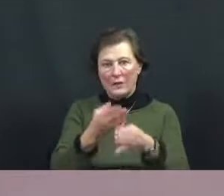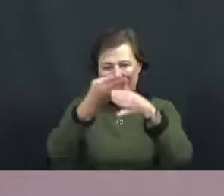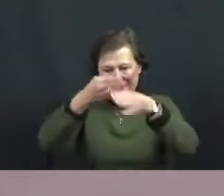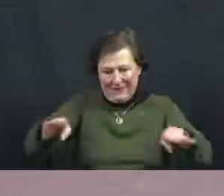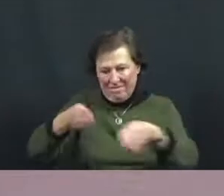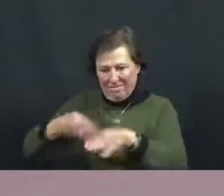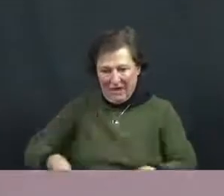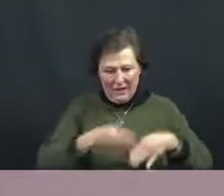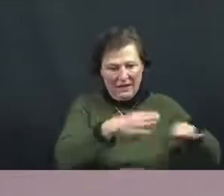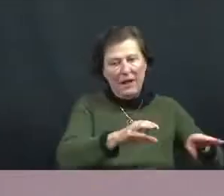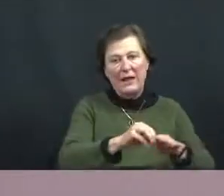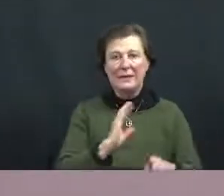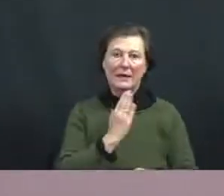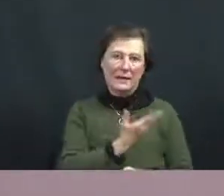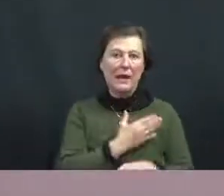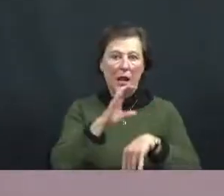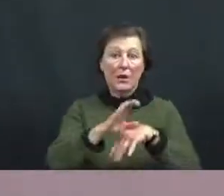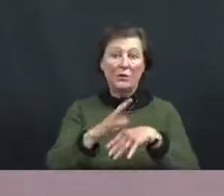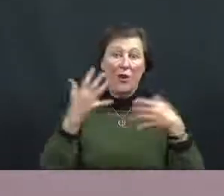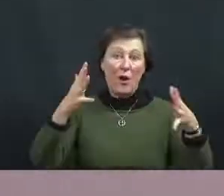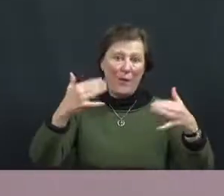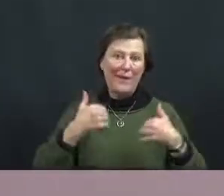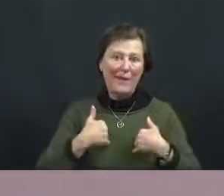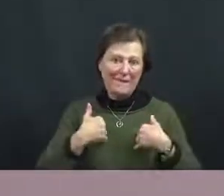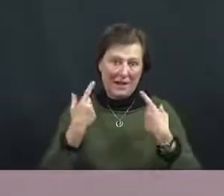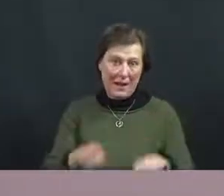our congregations, and in fact, they already have.